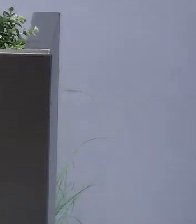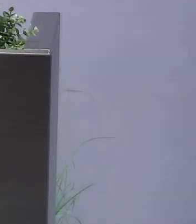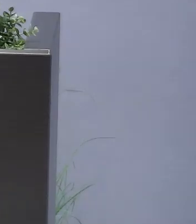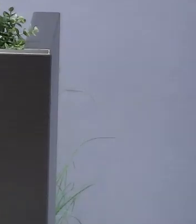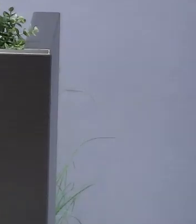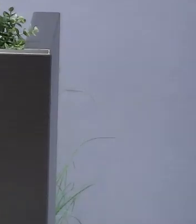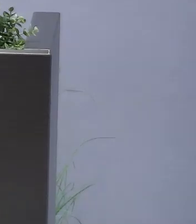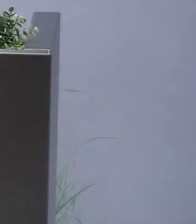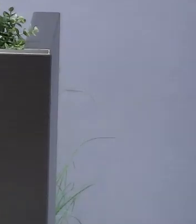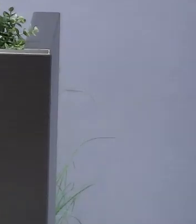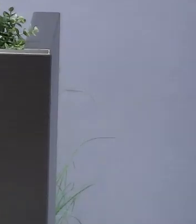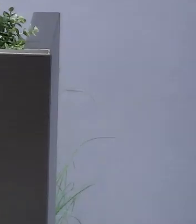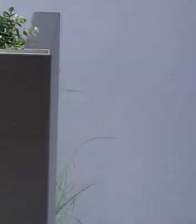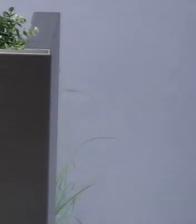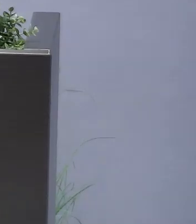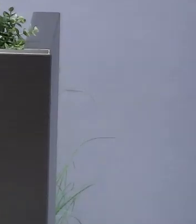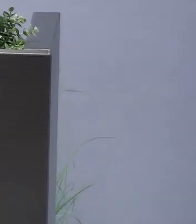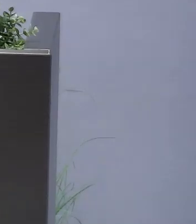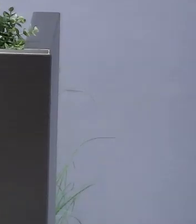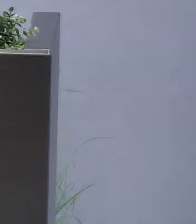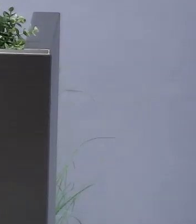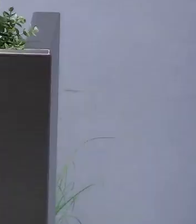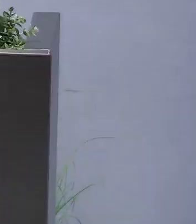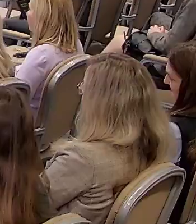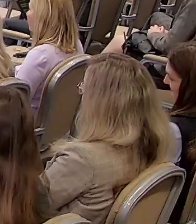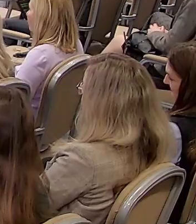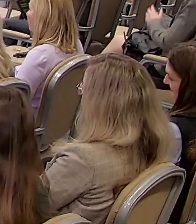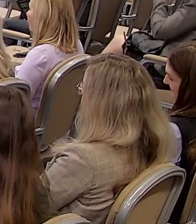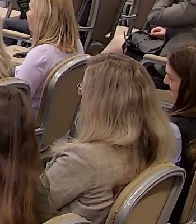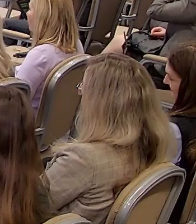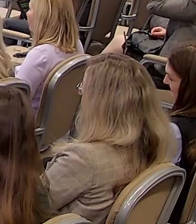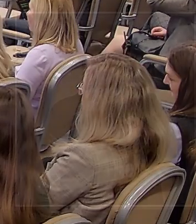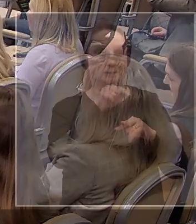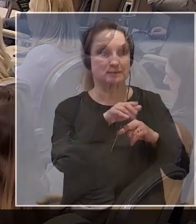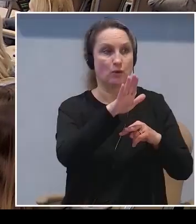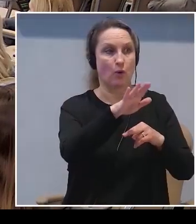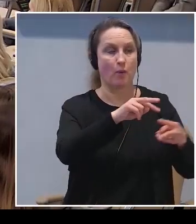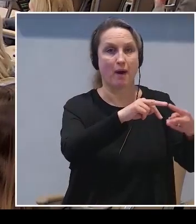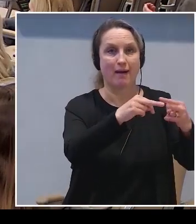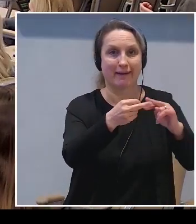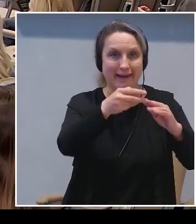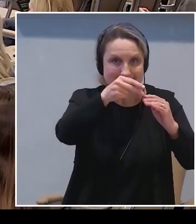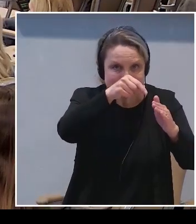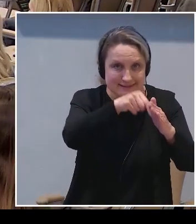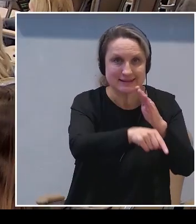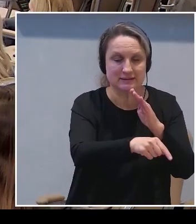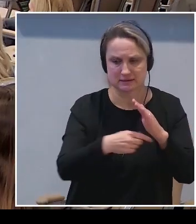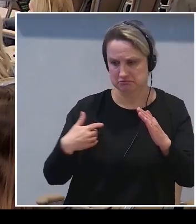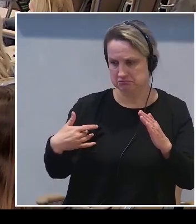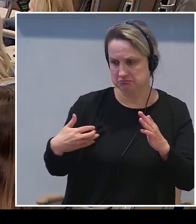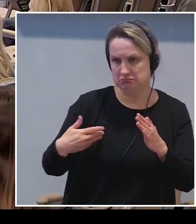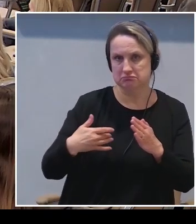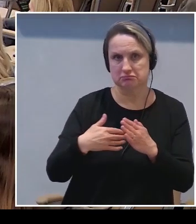genes. sisestab So when we enese looked at geenid this sinu over the last omadesse. 20 years, it's a nice model Viimase for putting 20 aasta